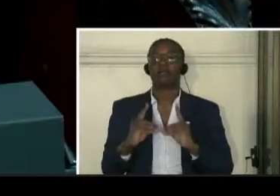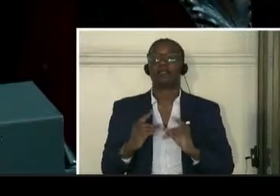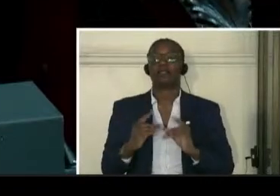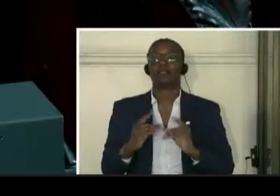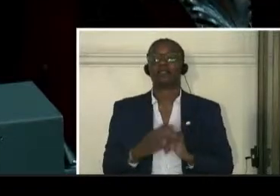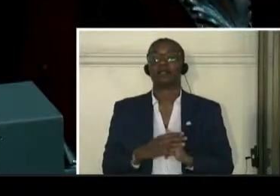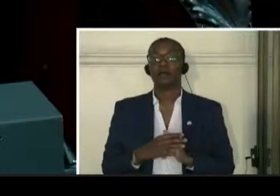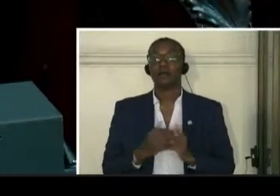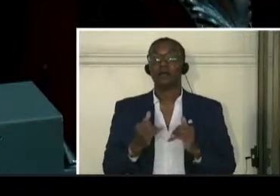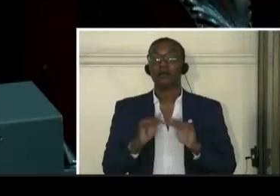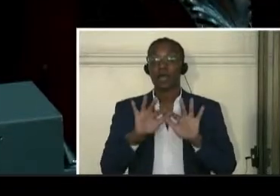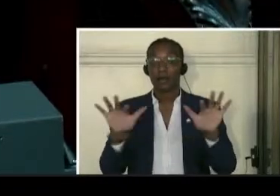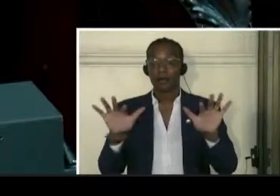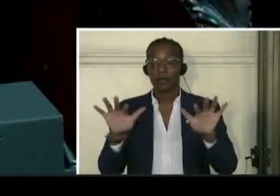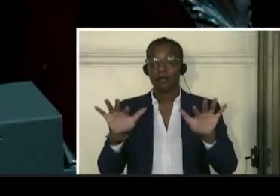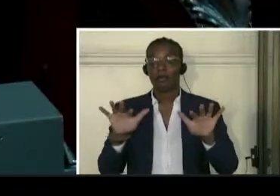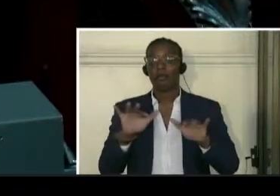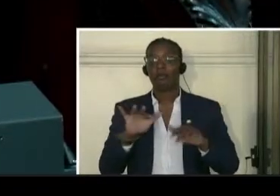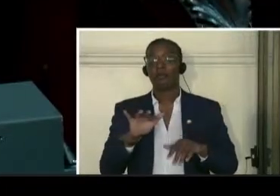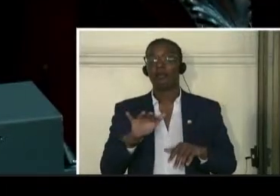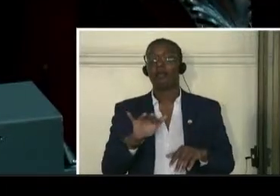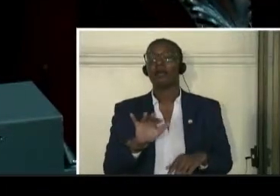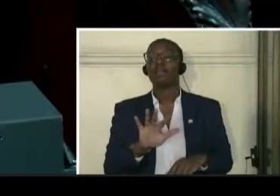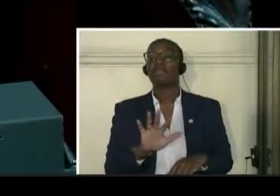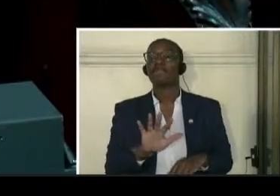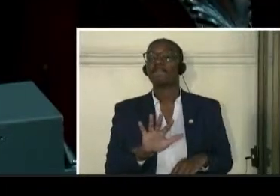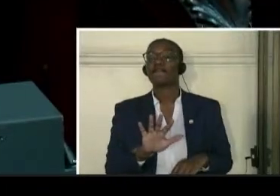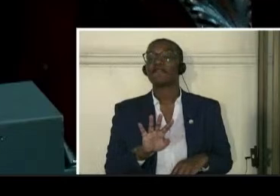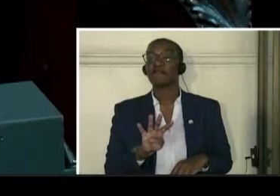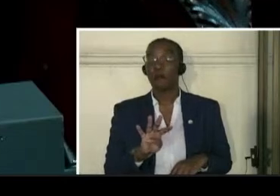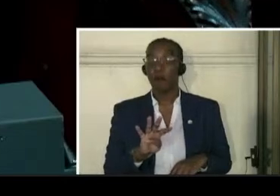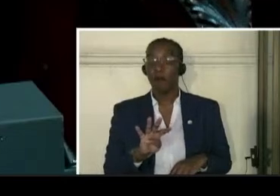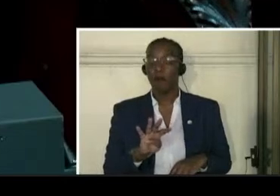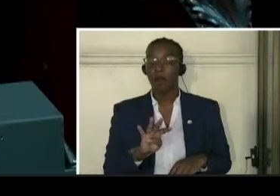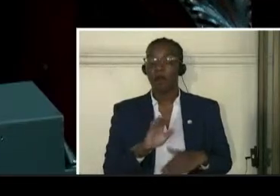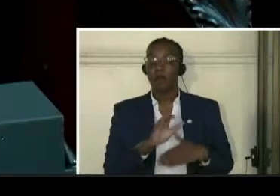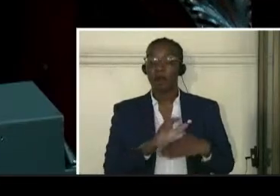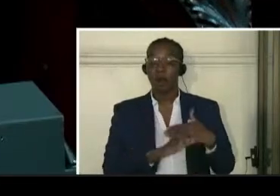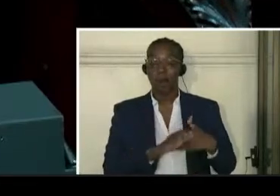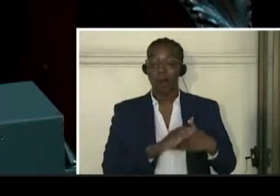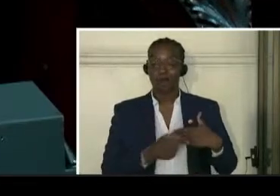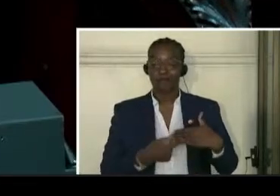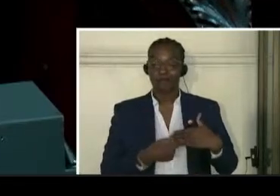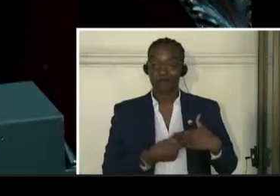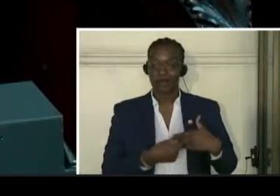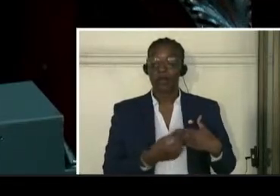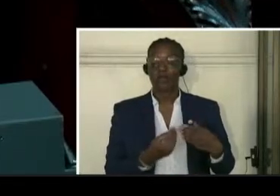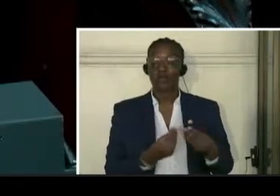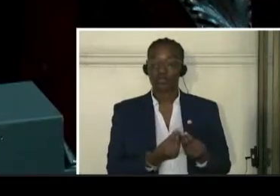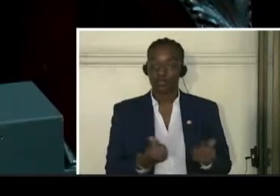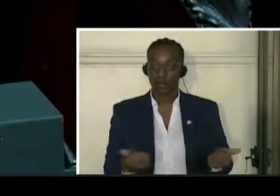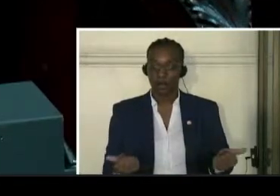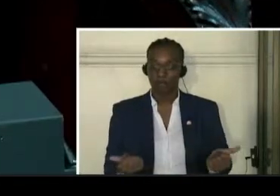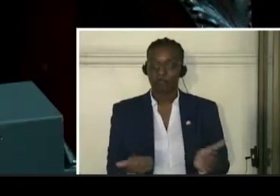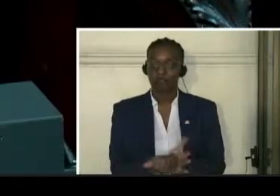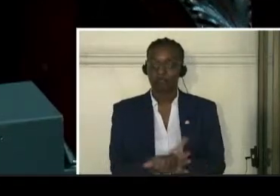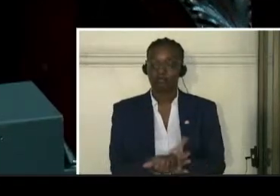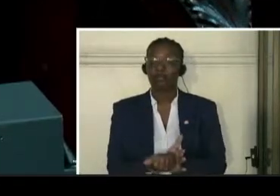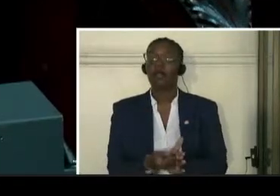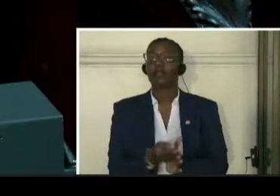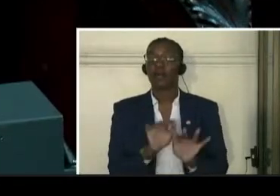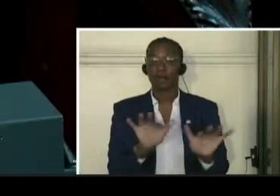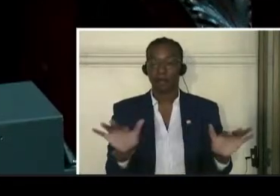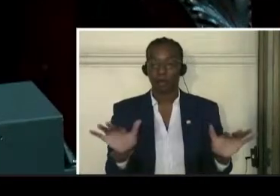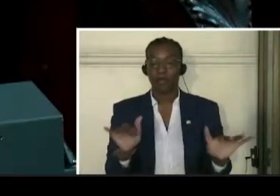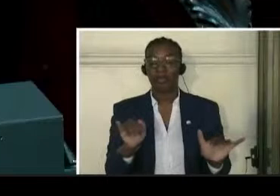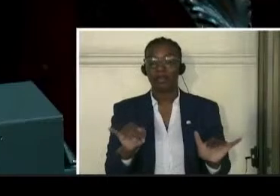It is also worth noting that in our 54th ANC conference, we resolved that as part of the important work of helping people to